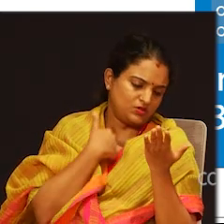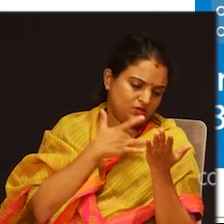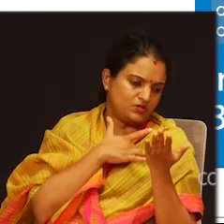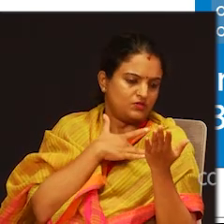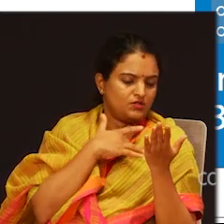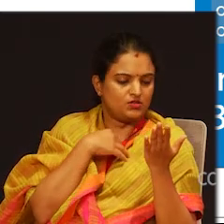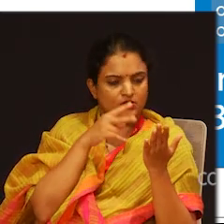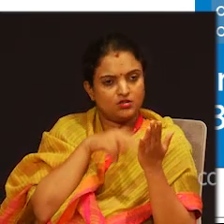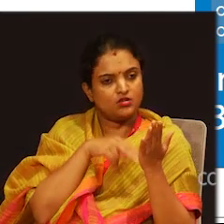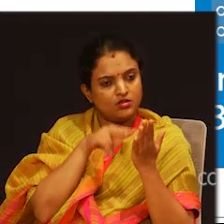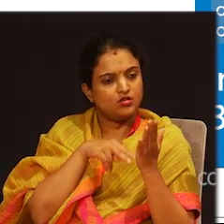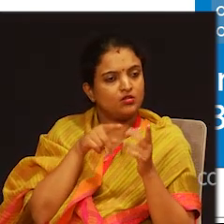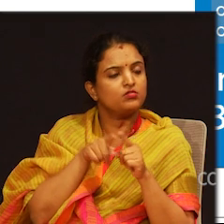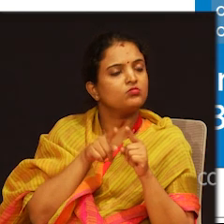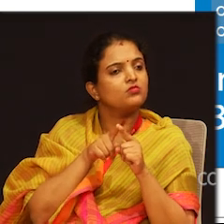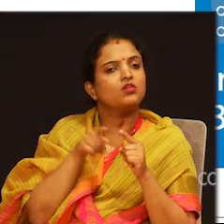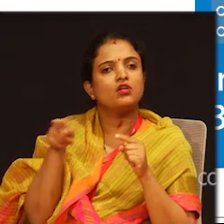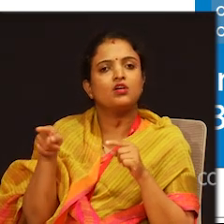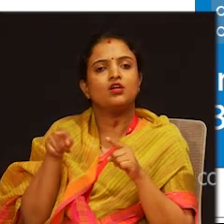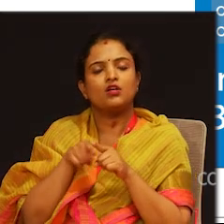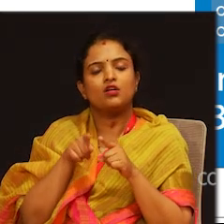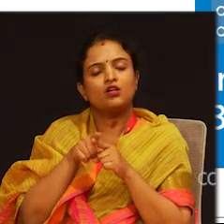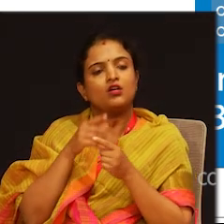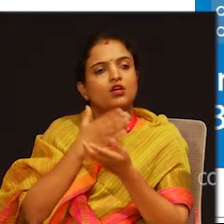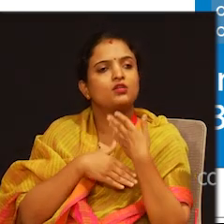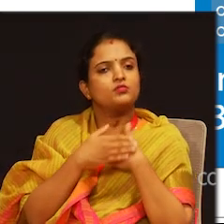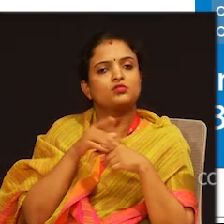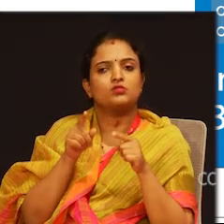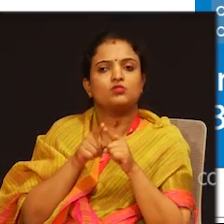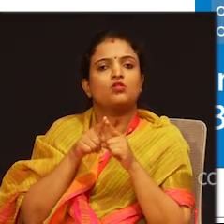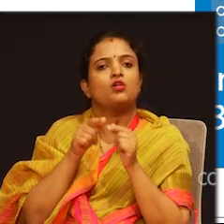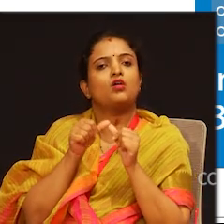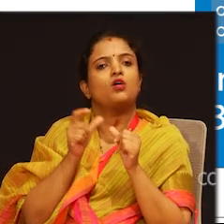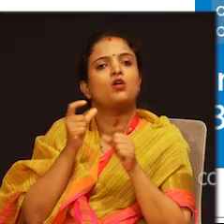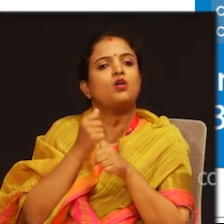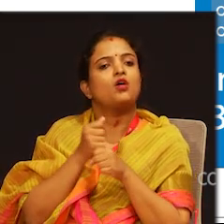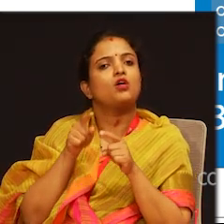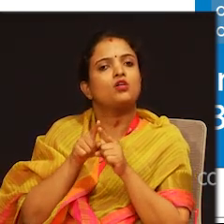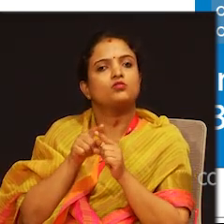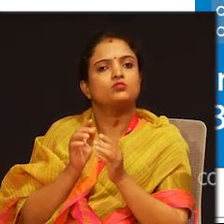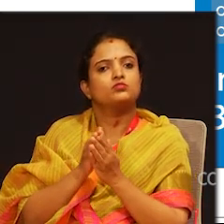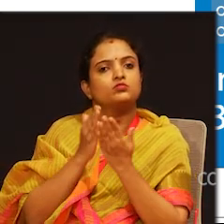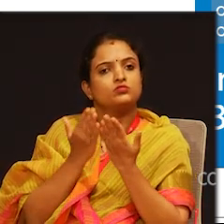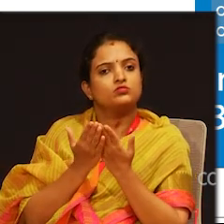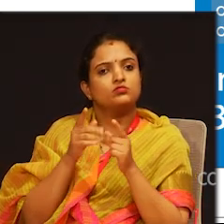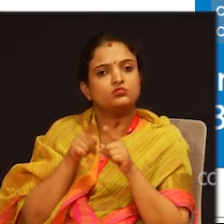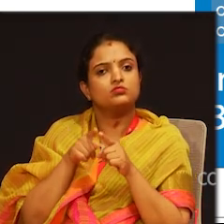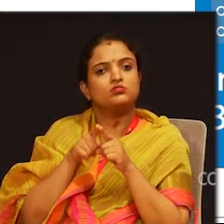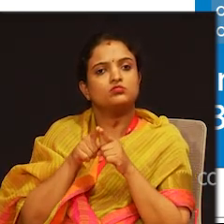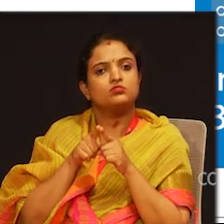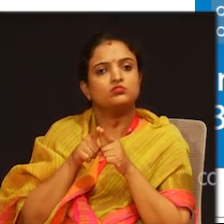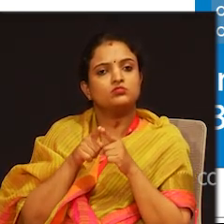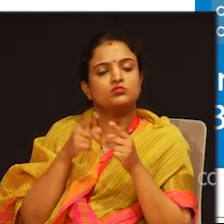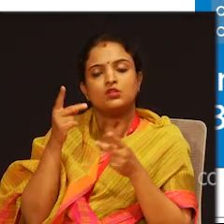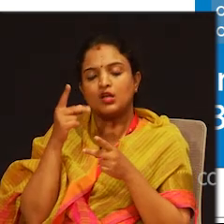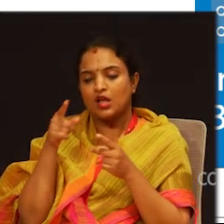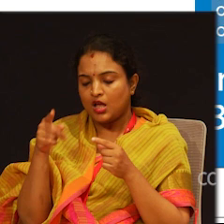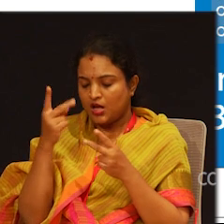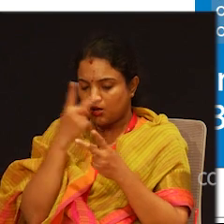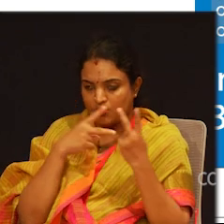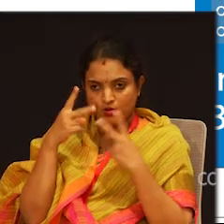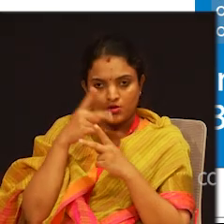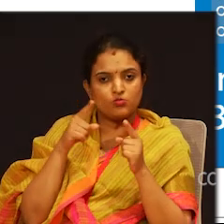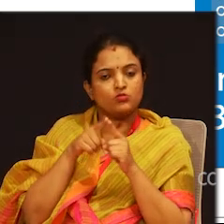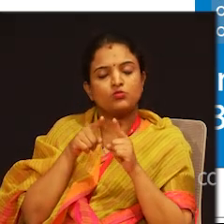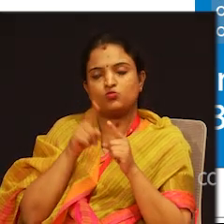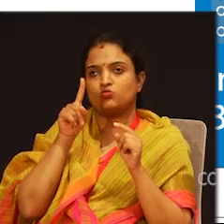book, whereas a child who is visually challenged may not really get that experience. A visually challenged children usually sits in